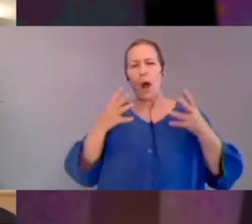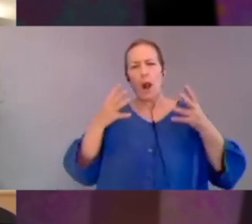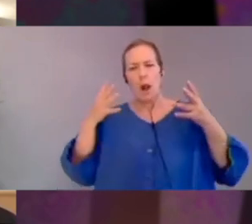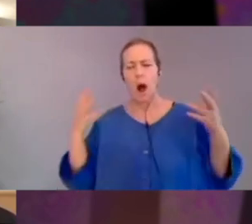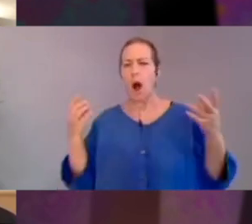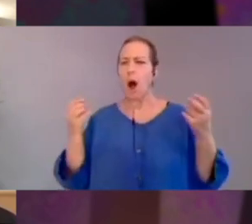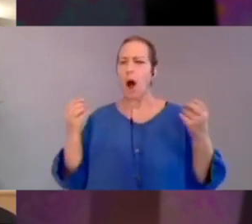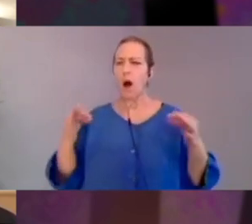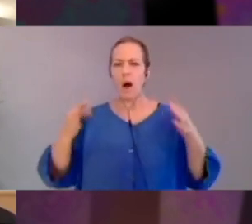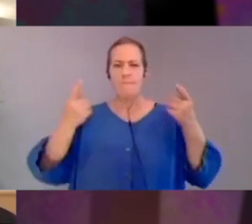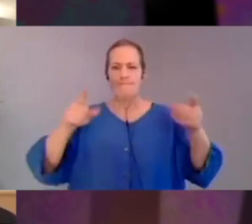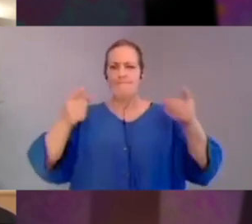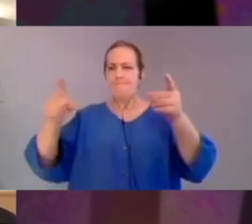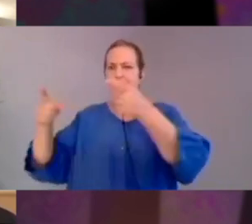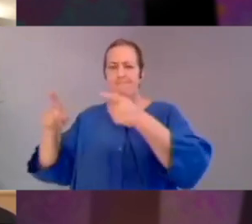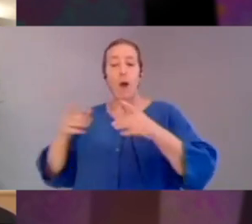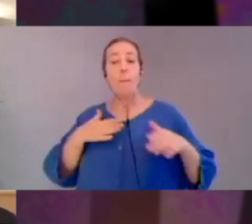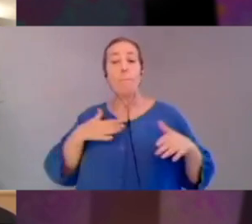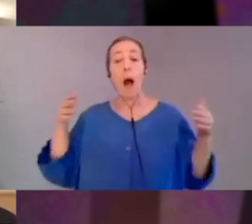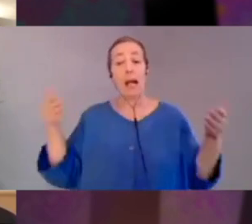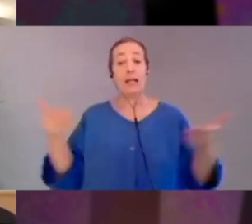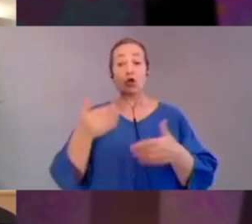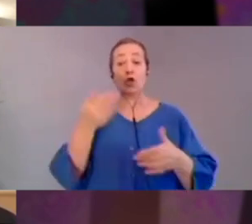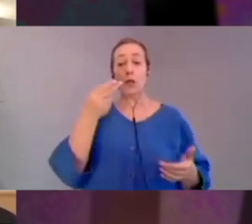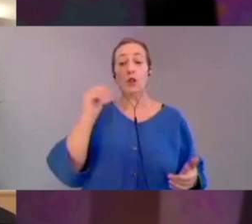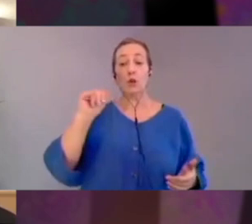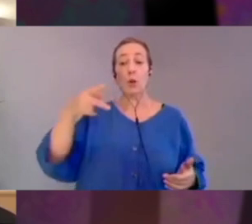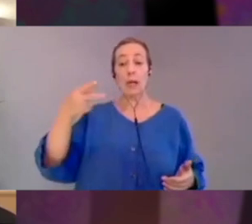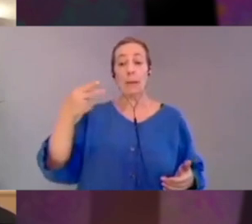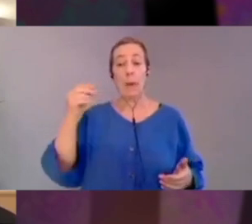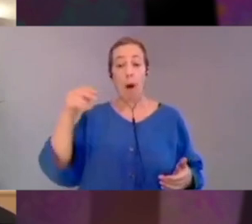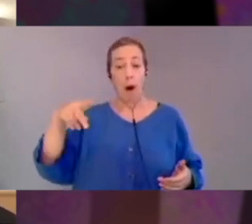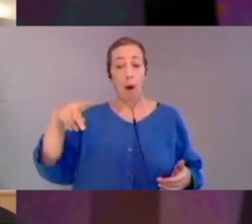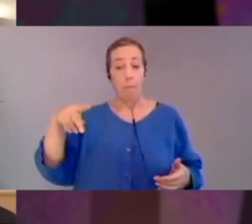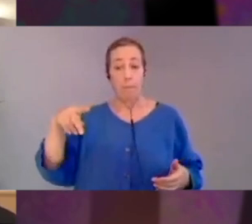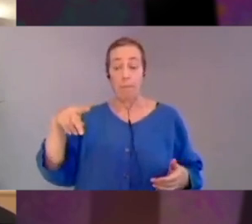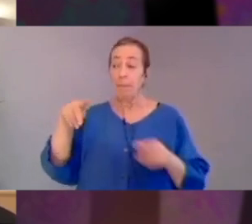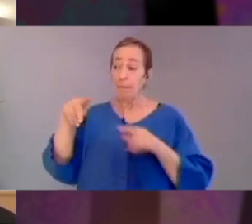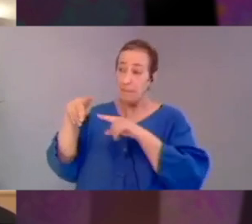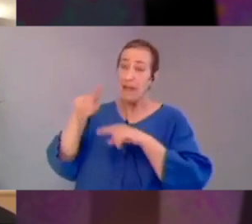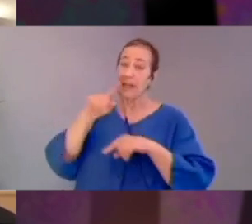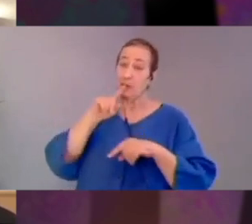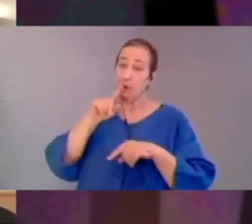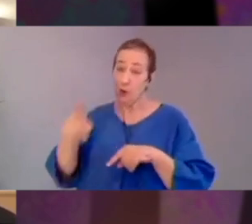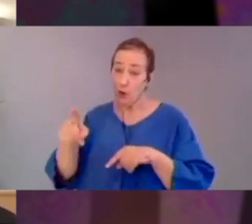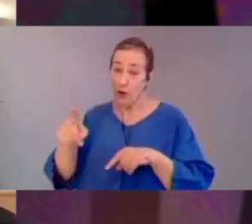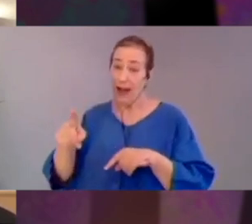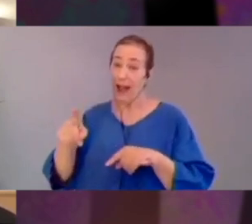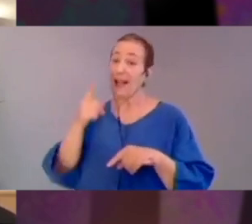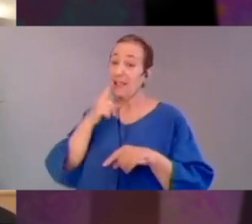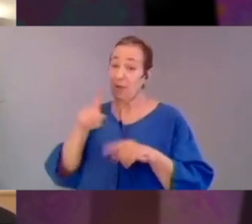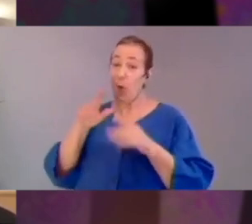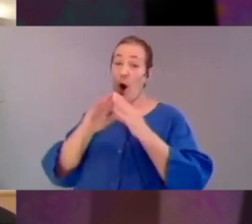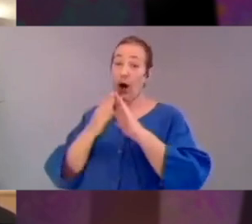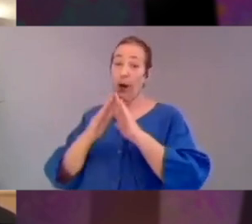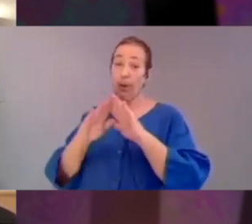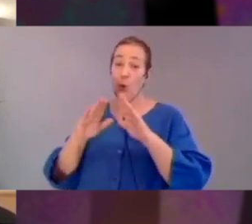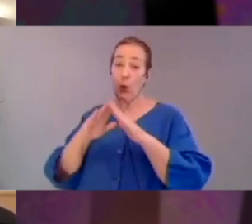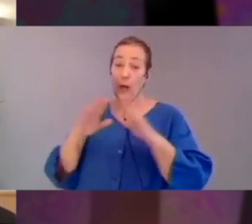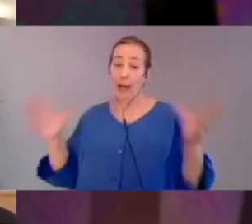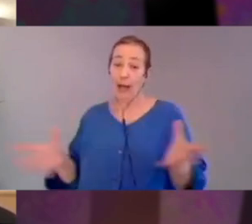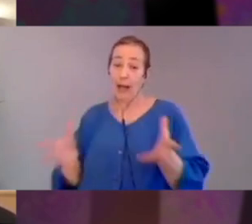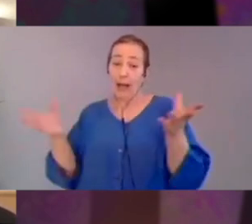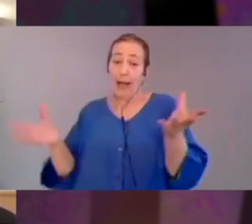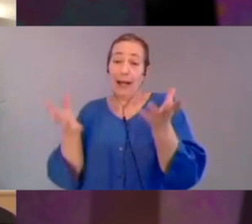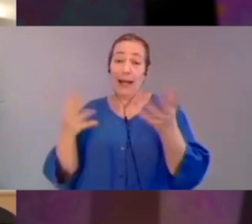to hip hop is that hip hop is a tool for community organizing. It's a tool for community healing, right?